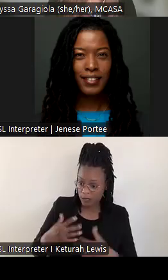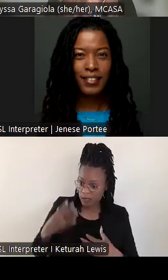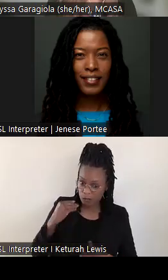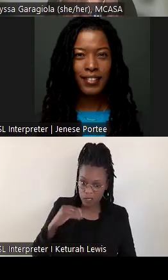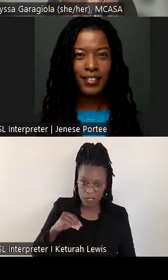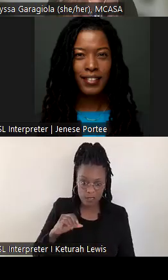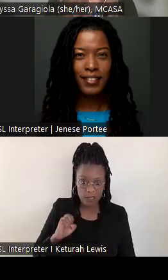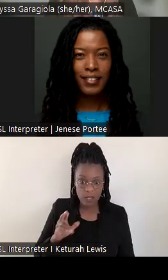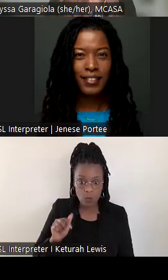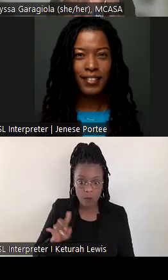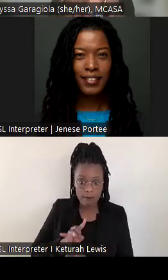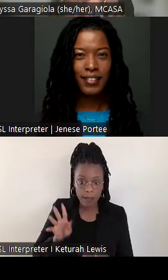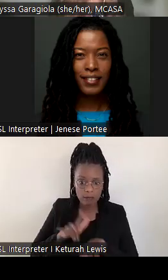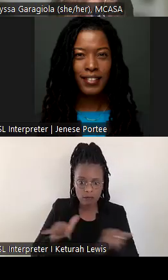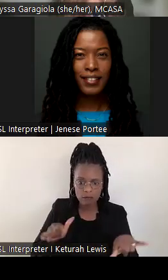slide.